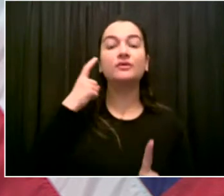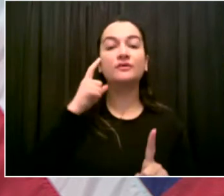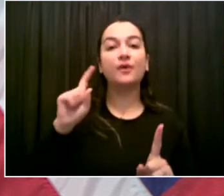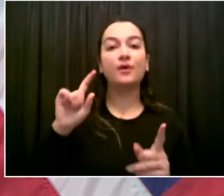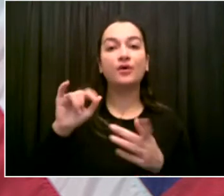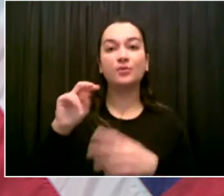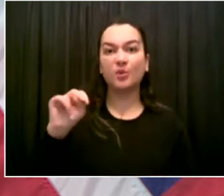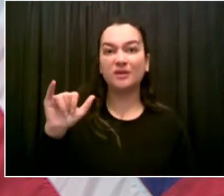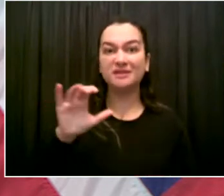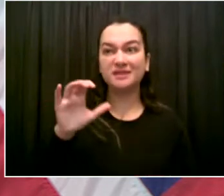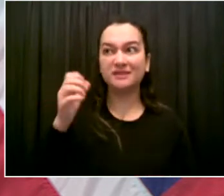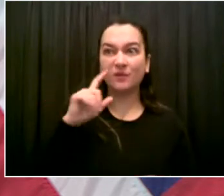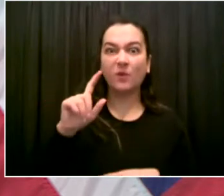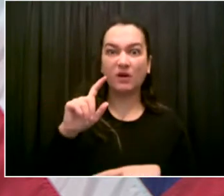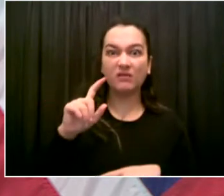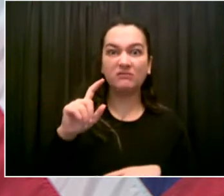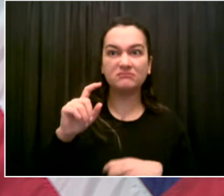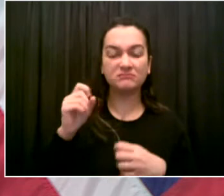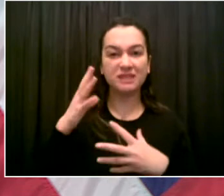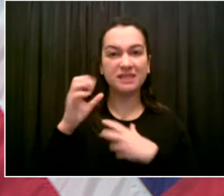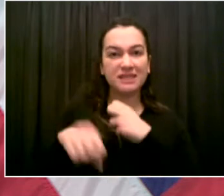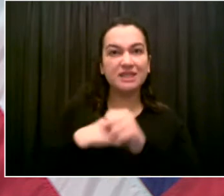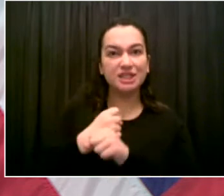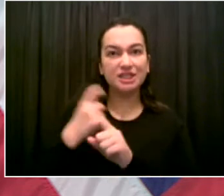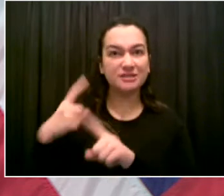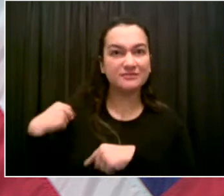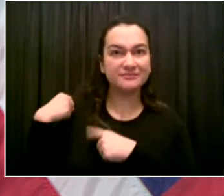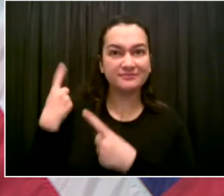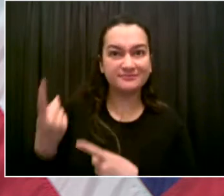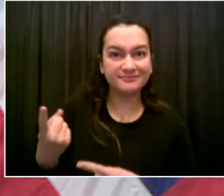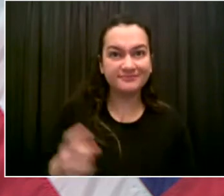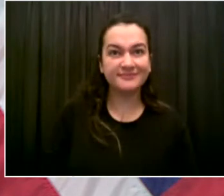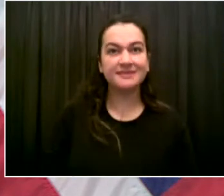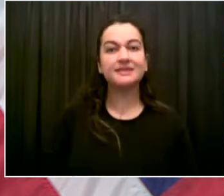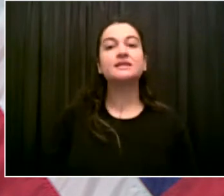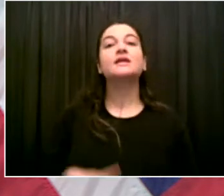Sicily, and I am, as the mayor mentioned, fourth generation Staten Islander.